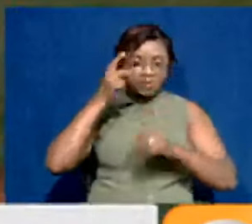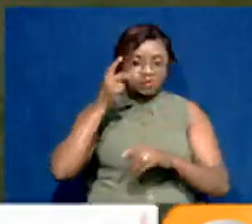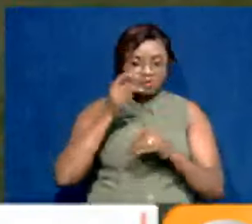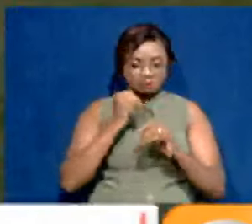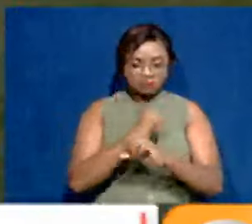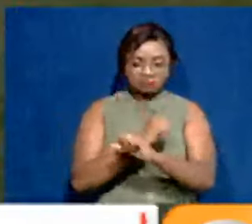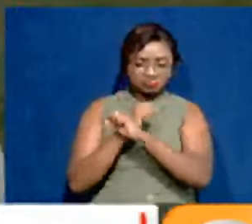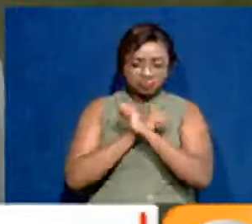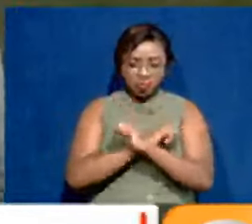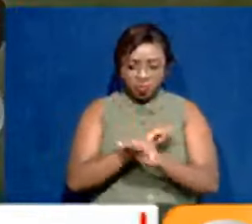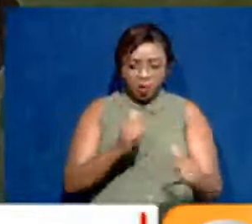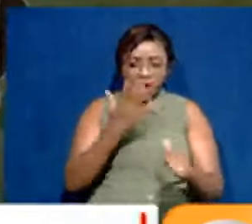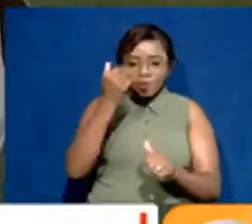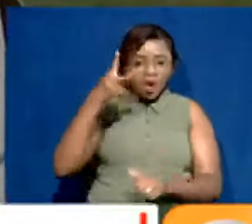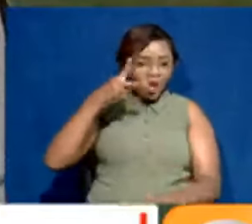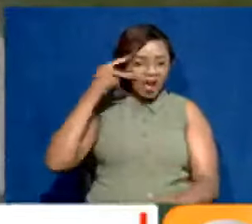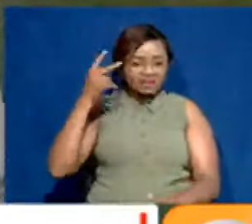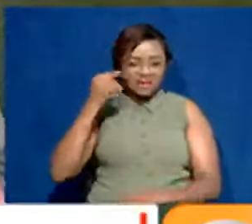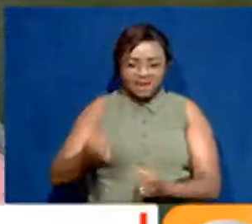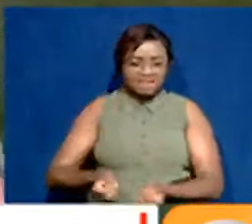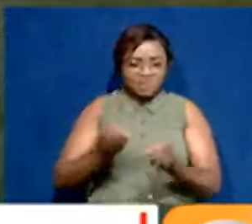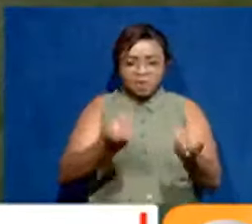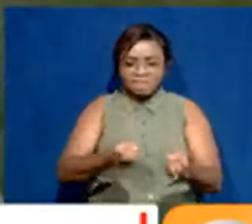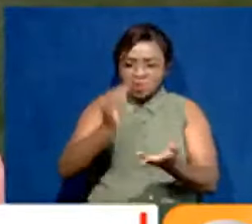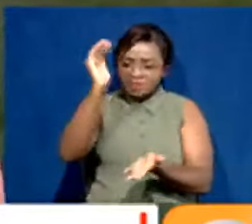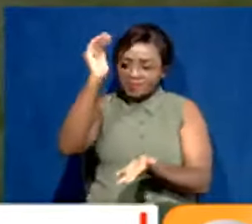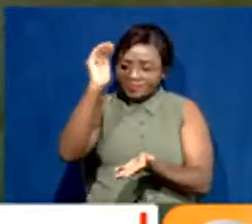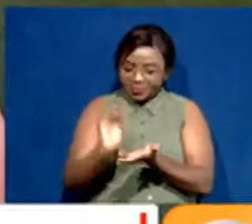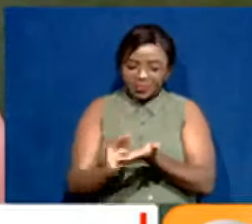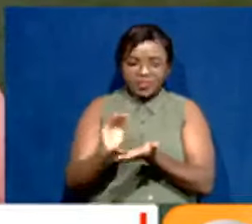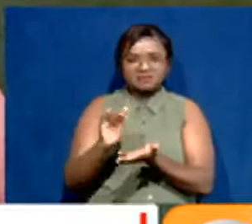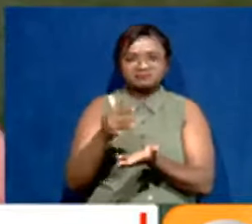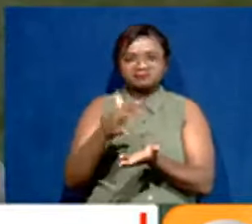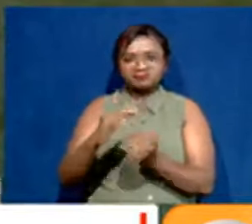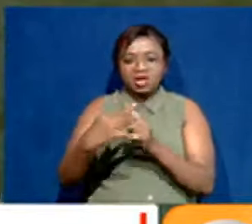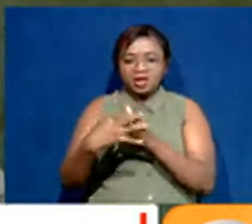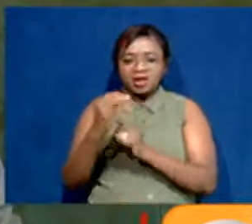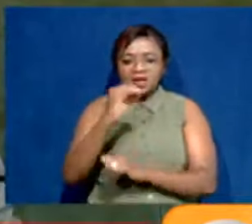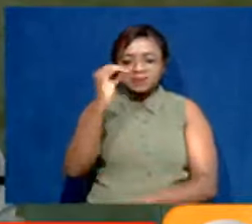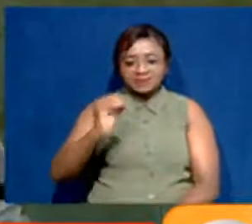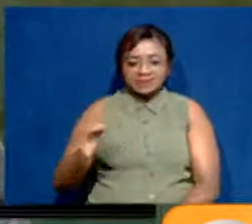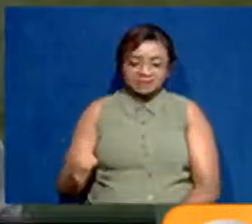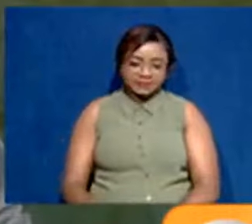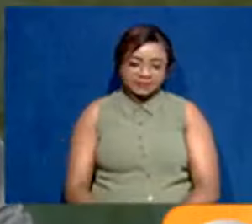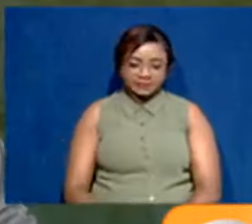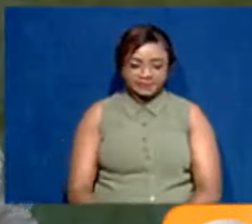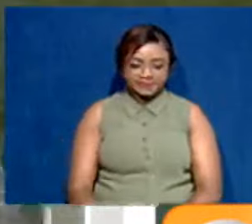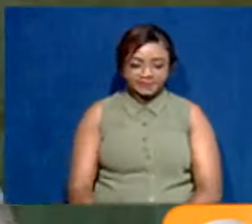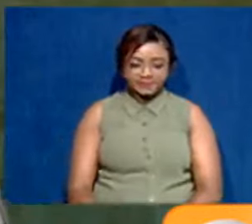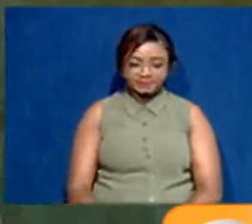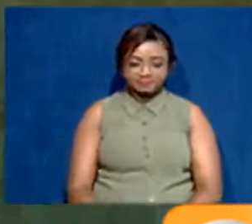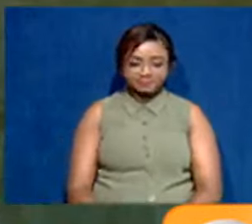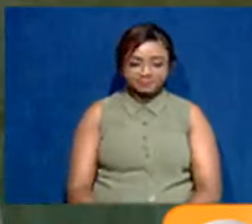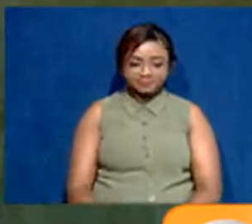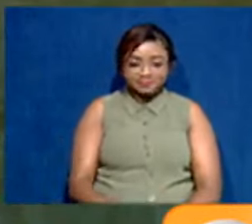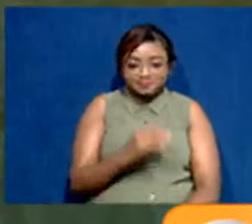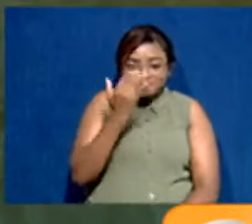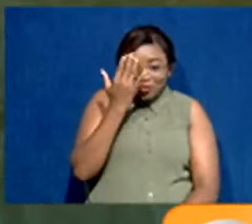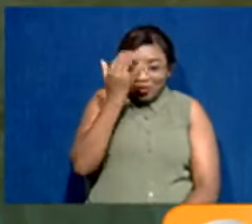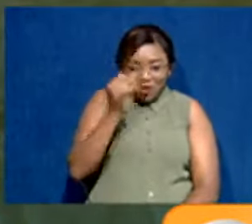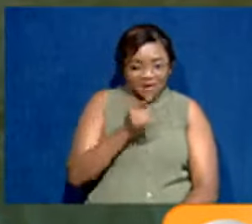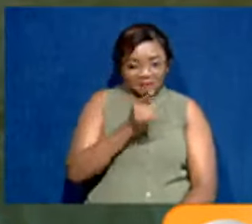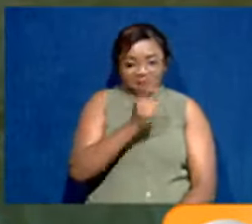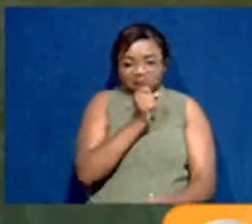within this sector and in our country has reduced by about 80%. Na hiyo ni sababu ya